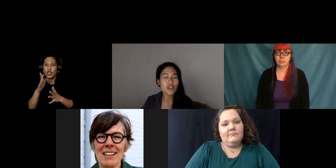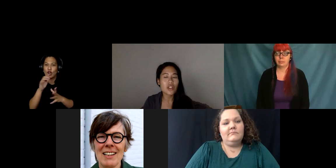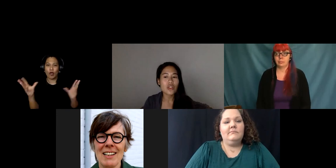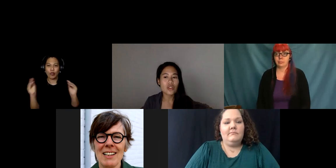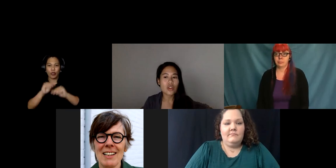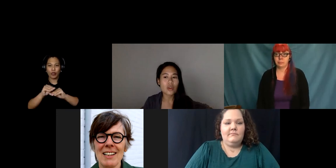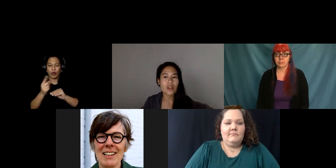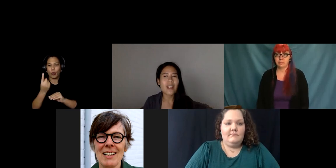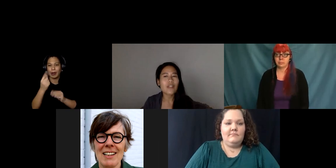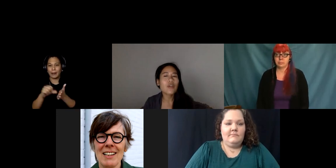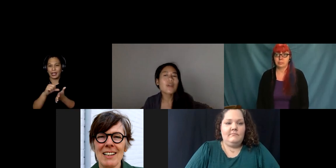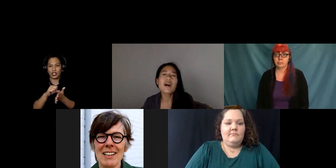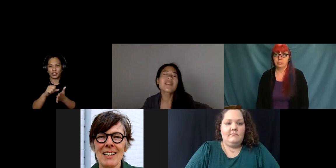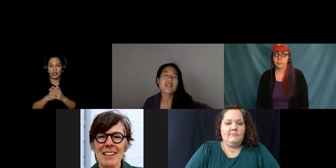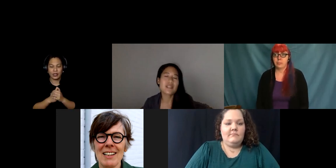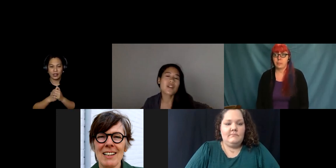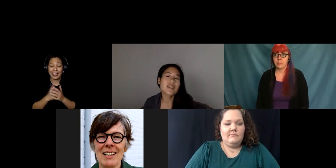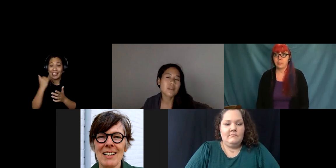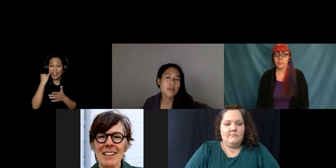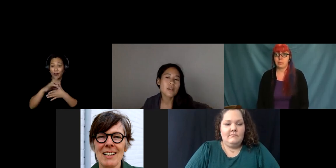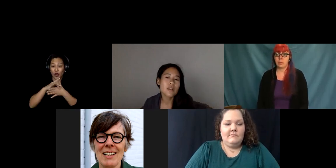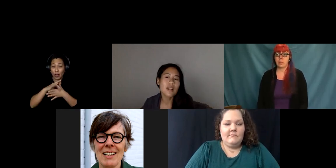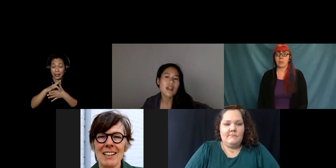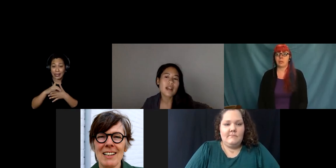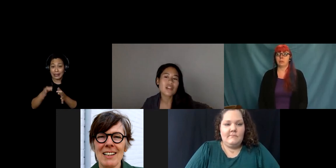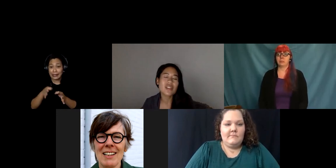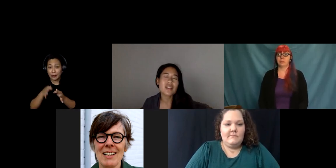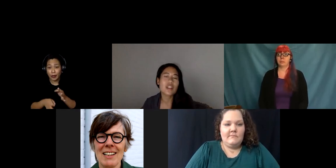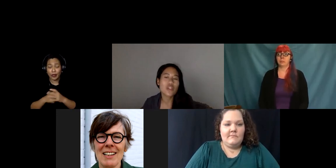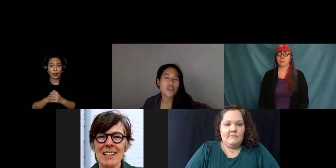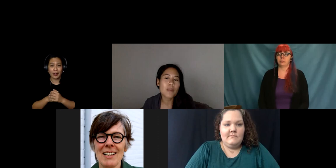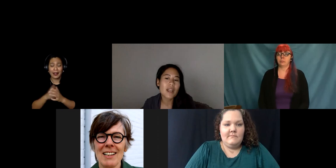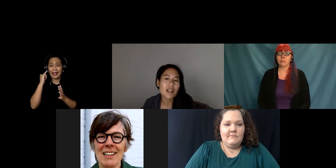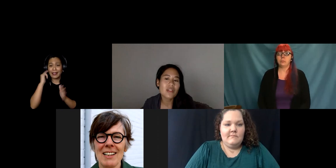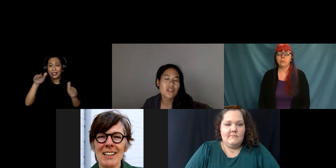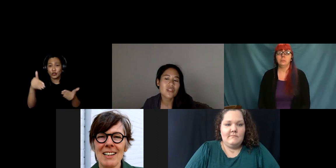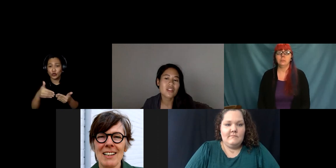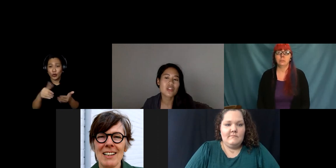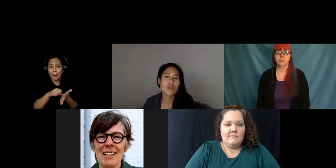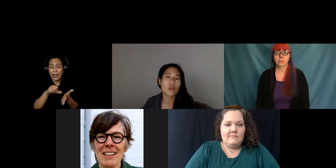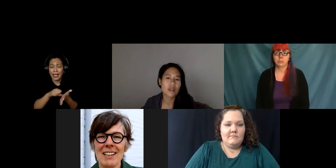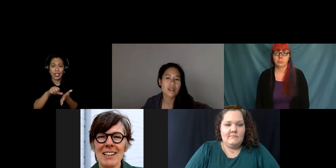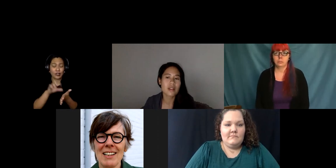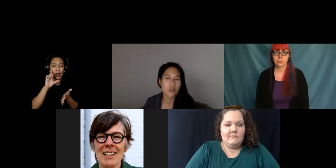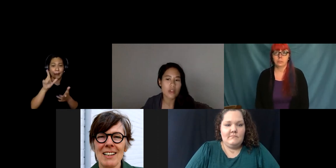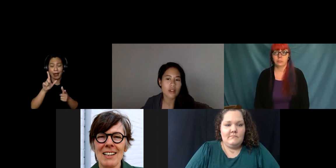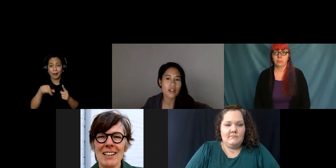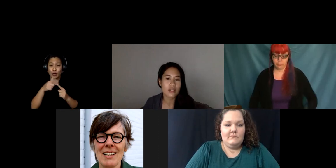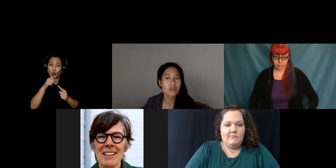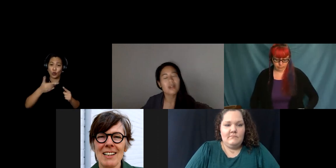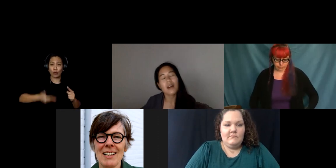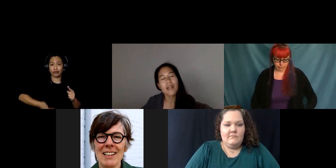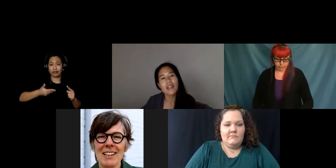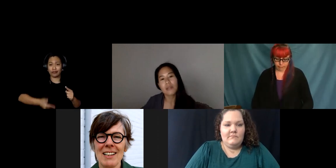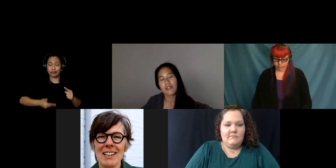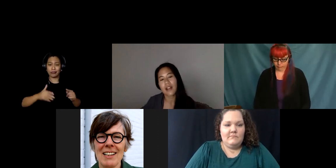page. So again, if your content is very simple and it's just like an intro page to who you are, this is like the one thing that I do,